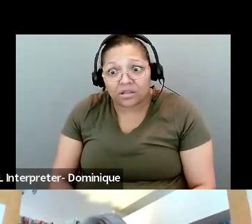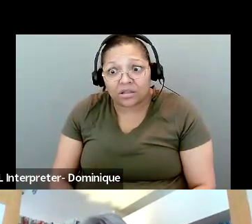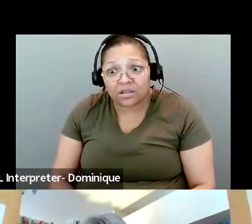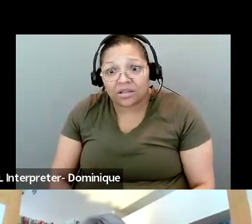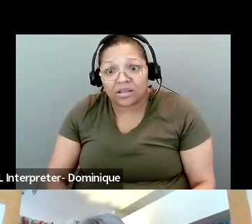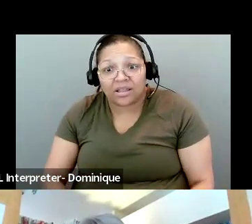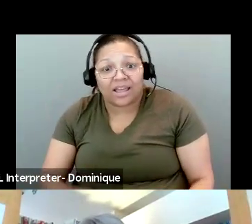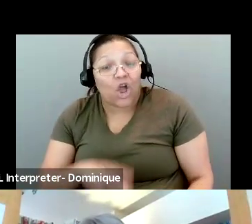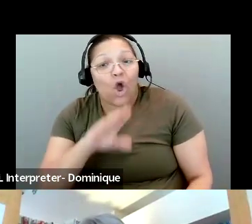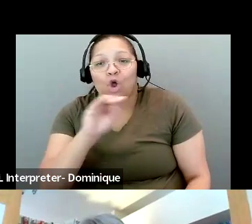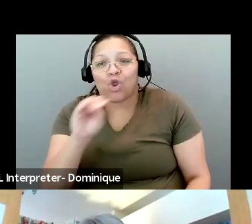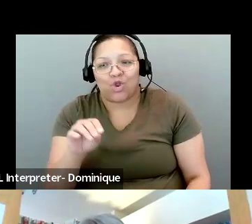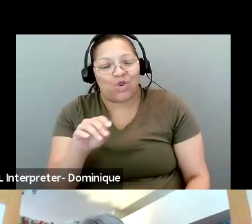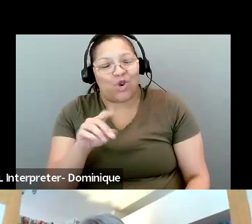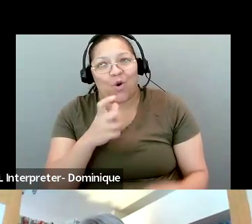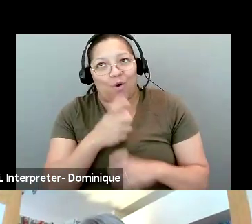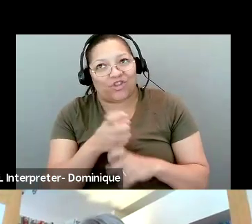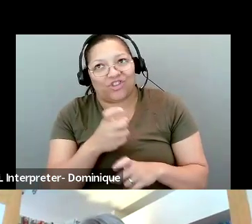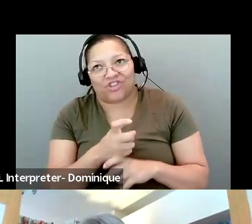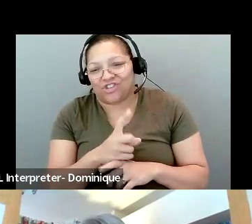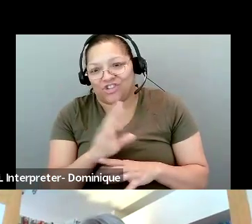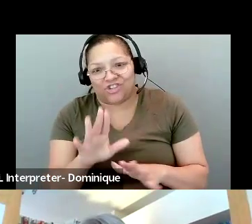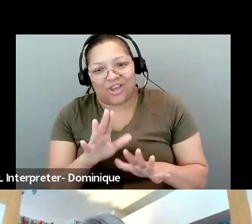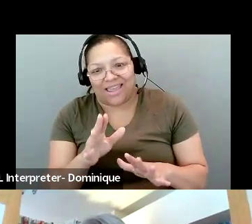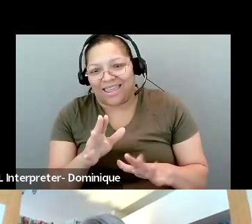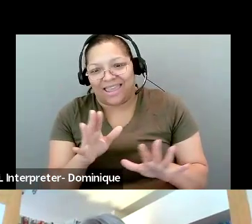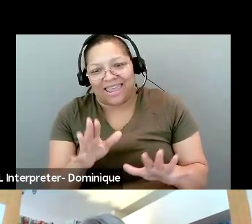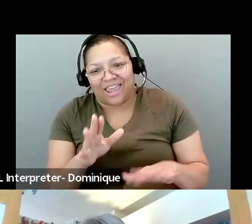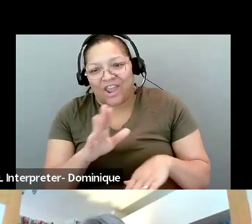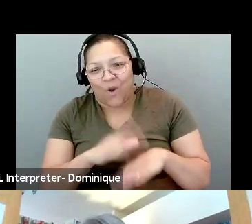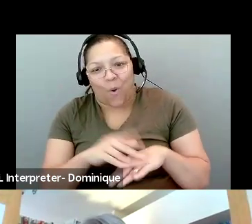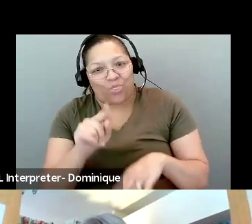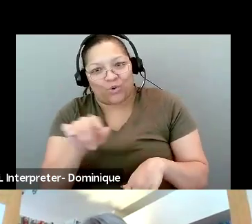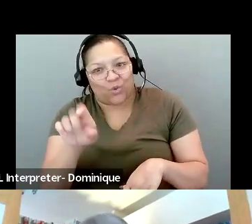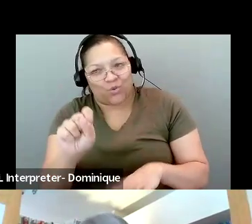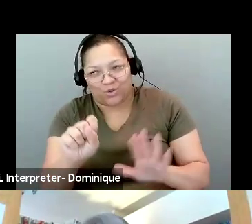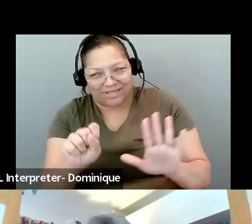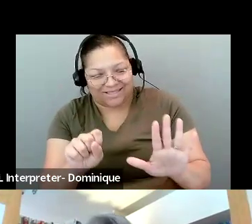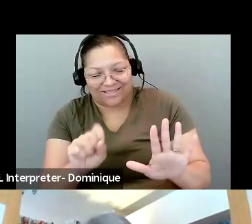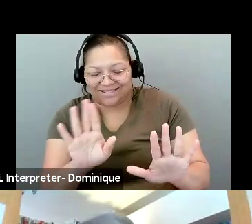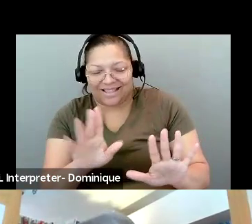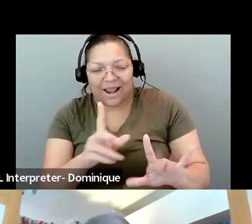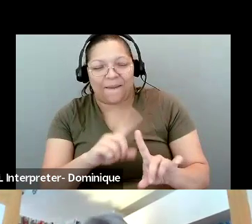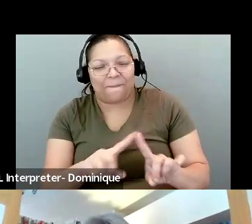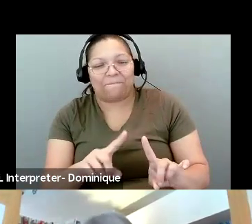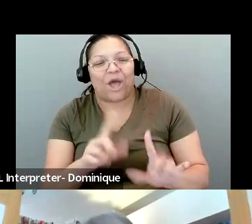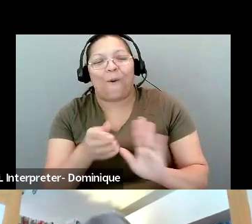No pun intended on the tools. I'm sorry. Right. Moment of levity.